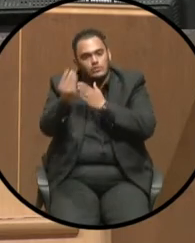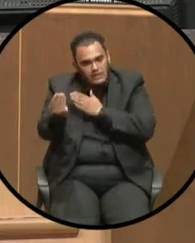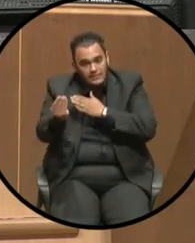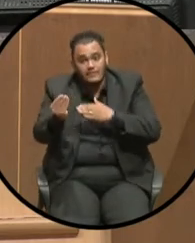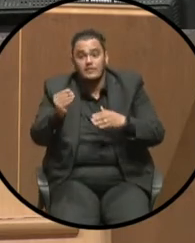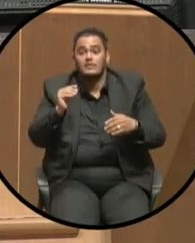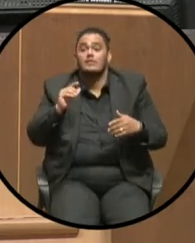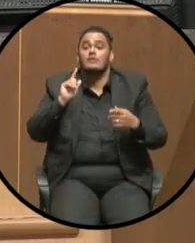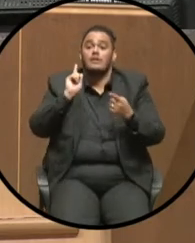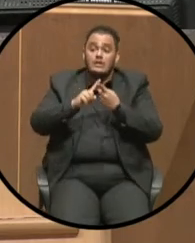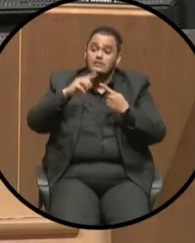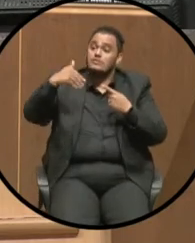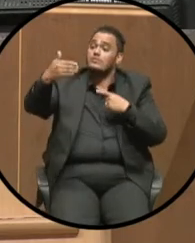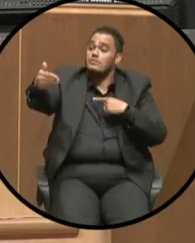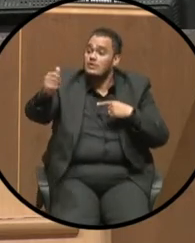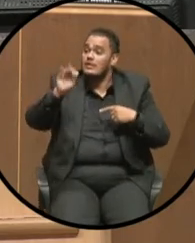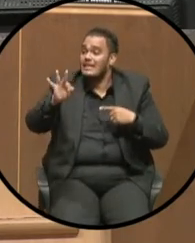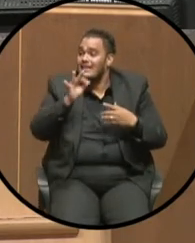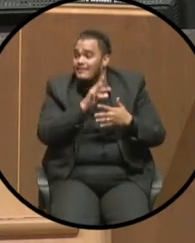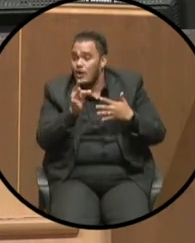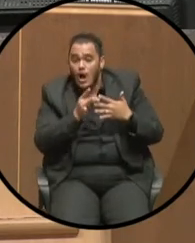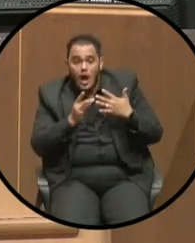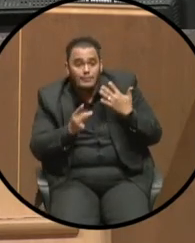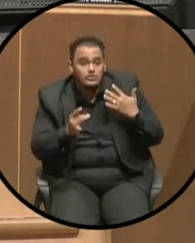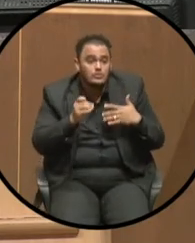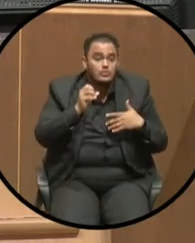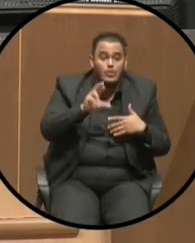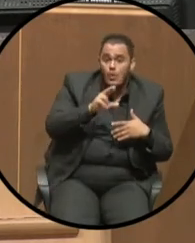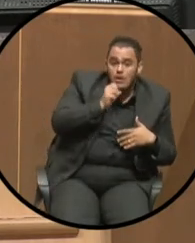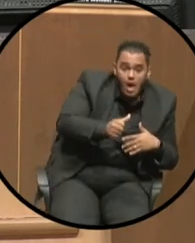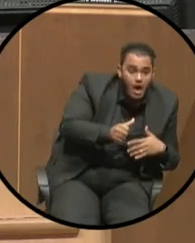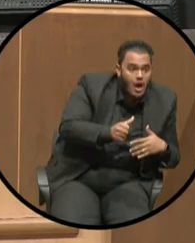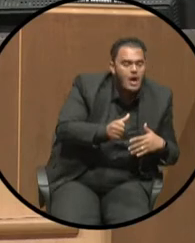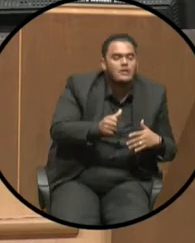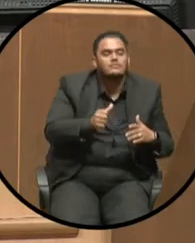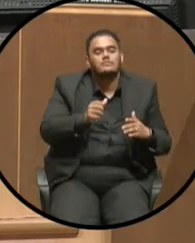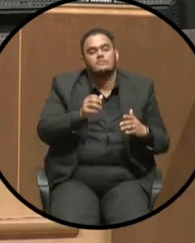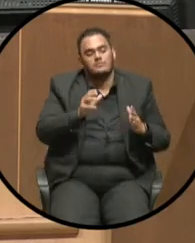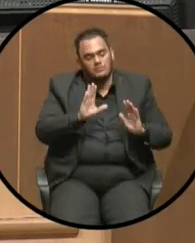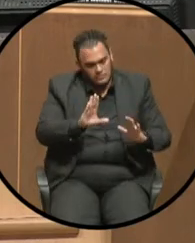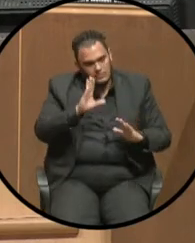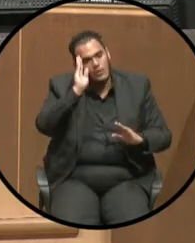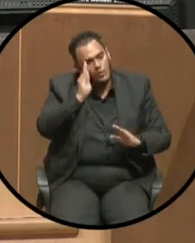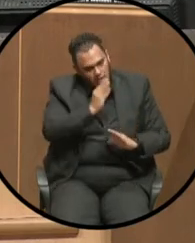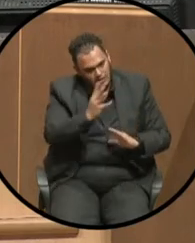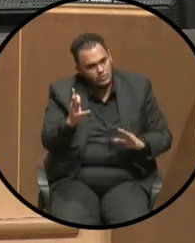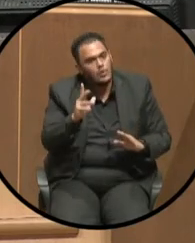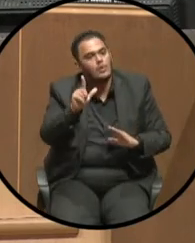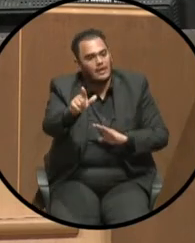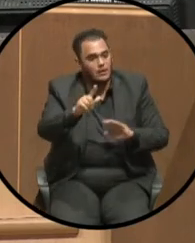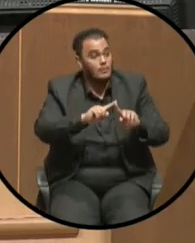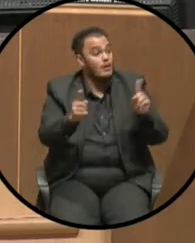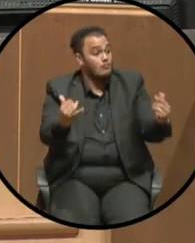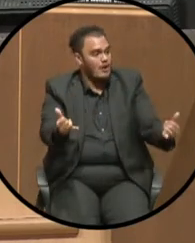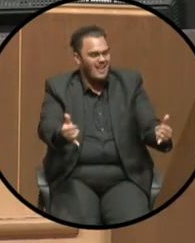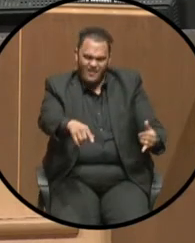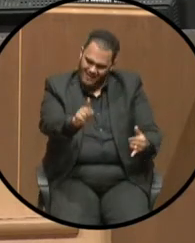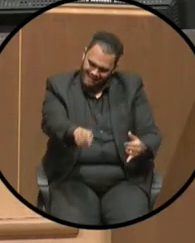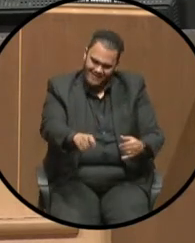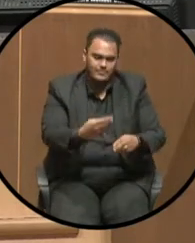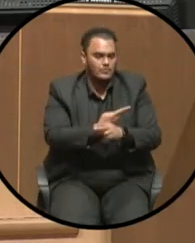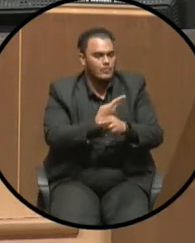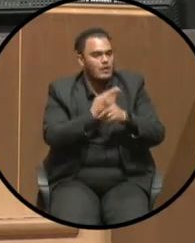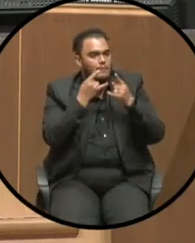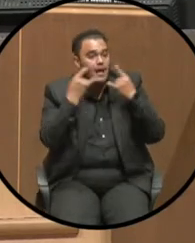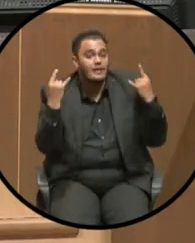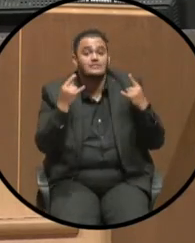different decision about whether or not they're optional in the building, we'll keep them on. Thank you very much. And I should mention, because we're going to start taking public comment